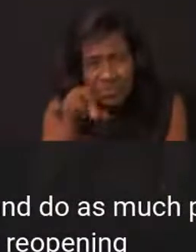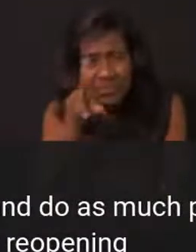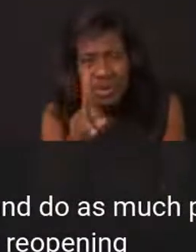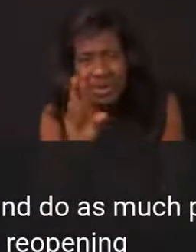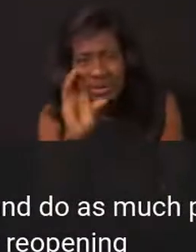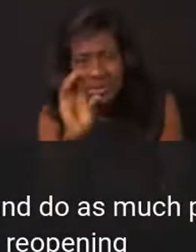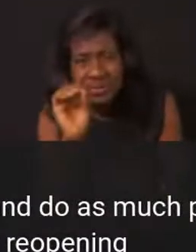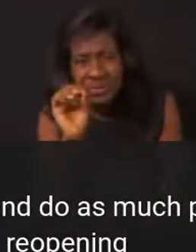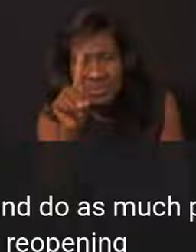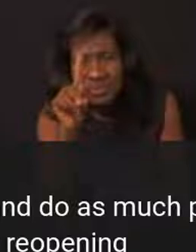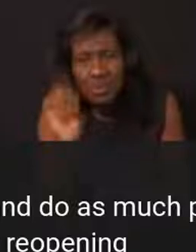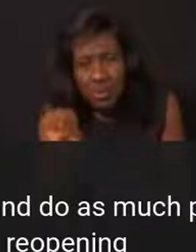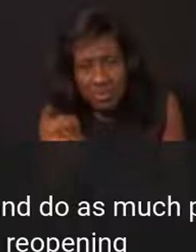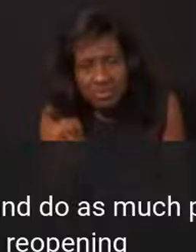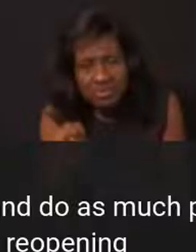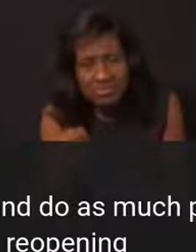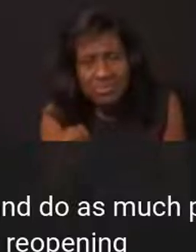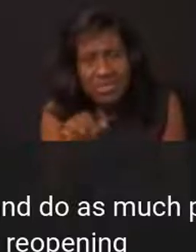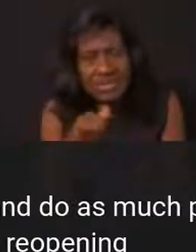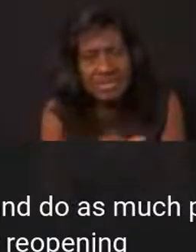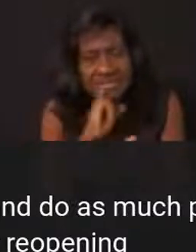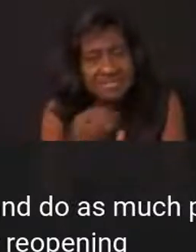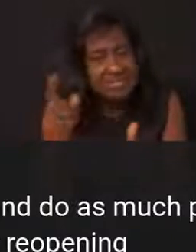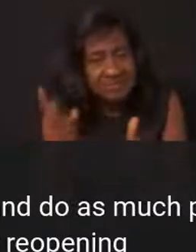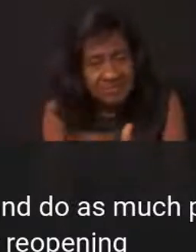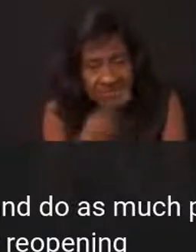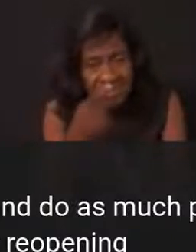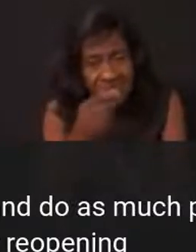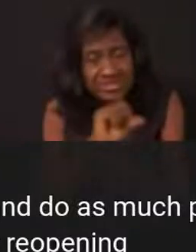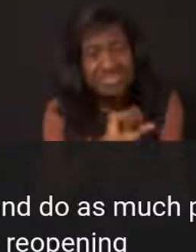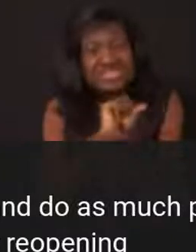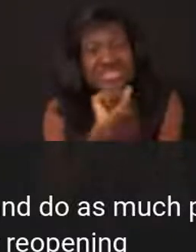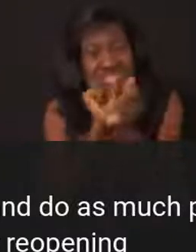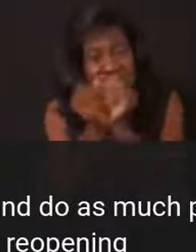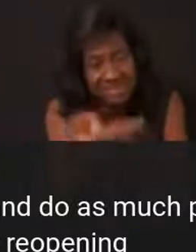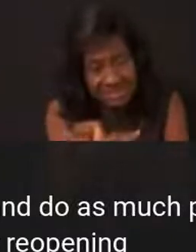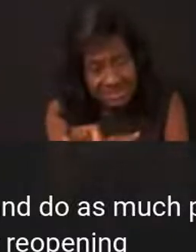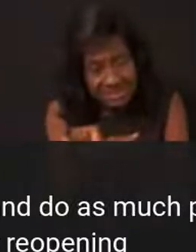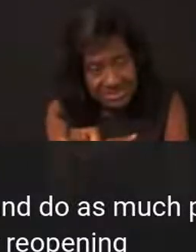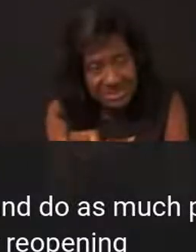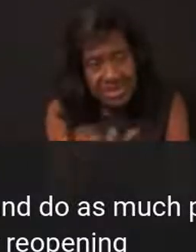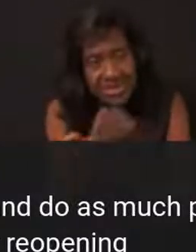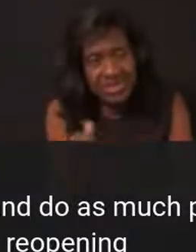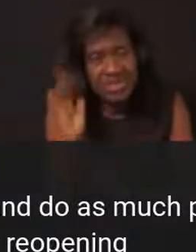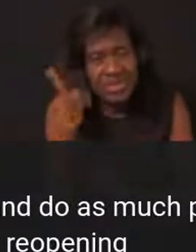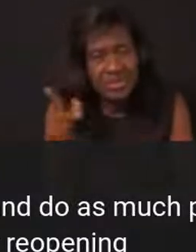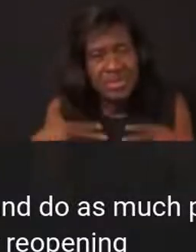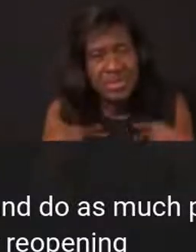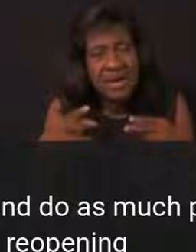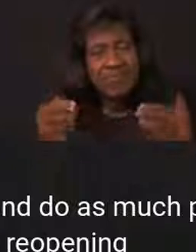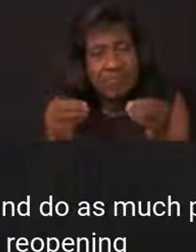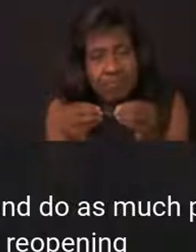change is the first in a series of changes that we will be